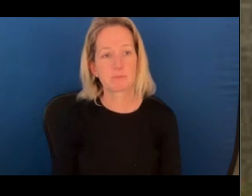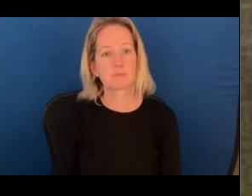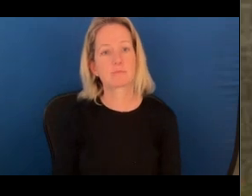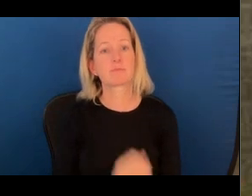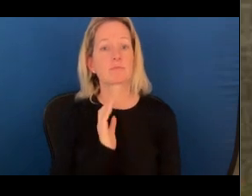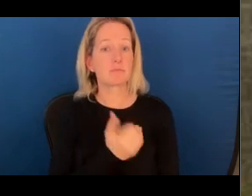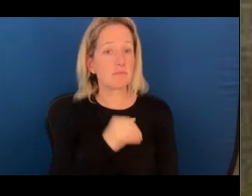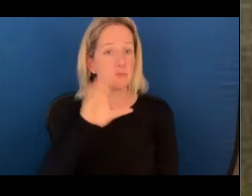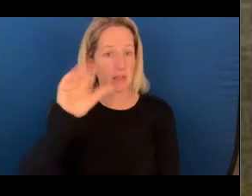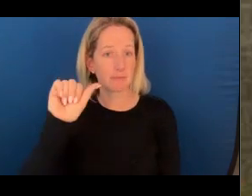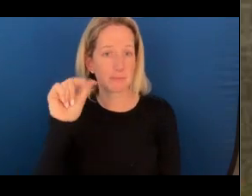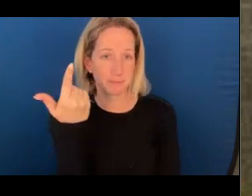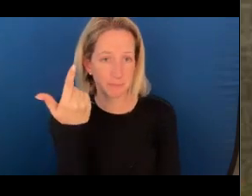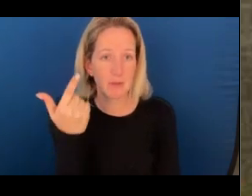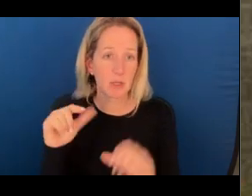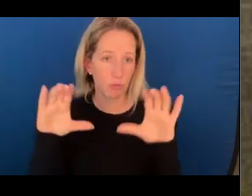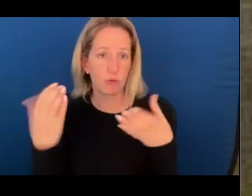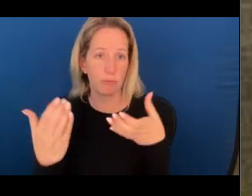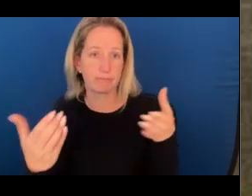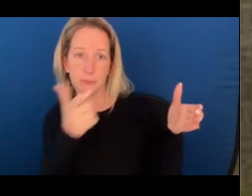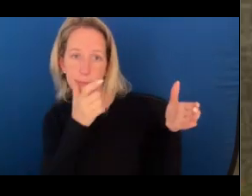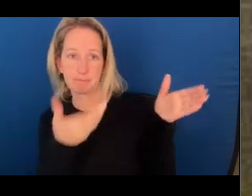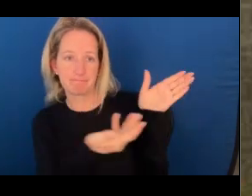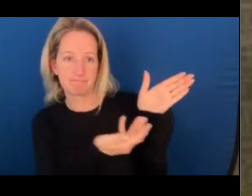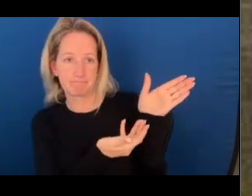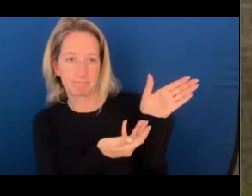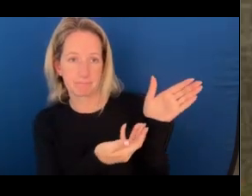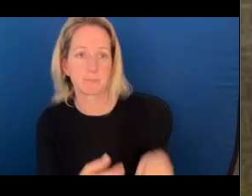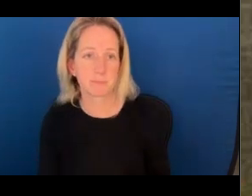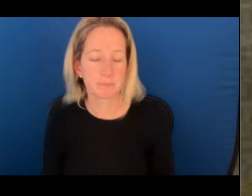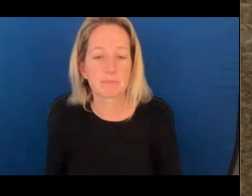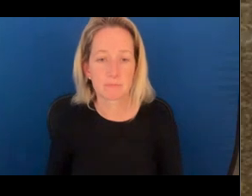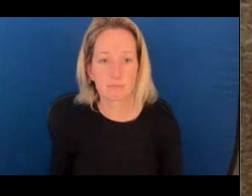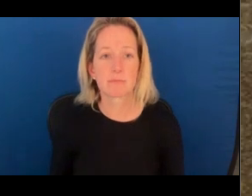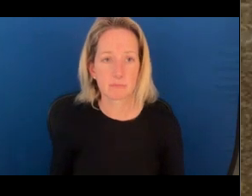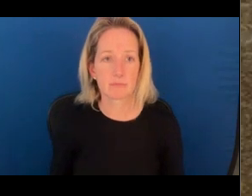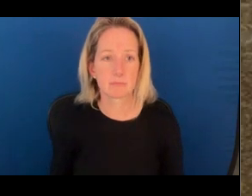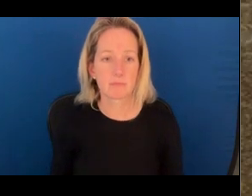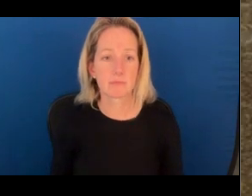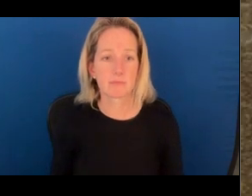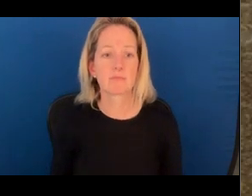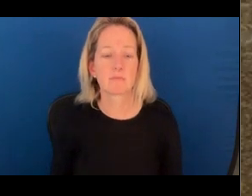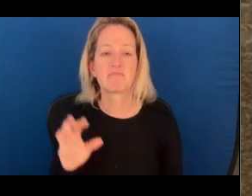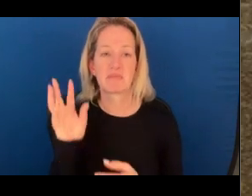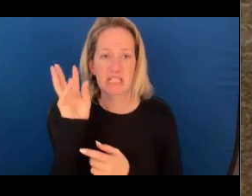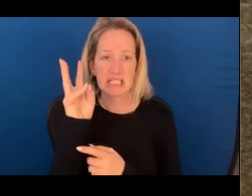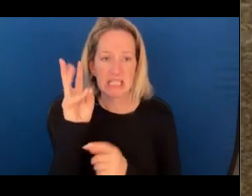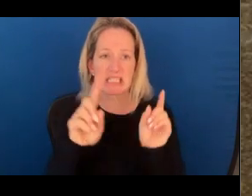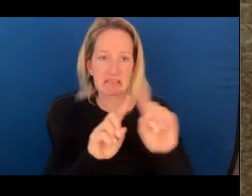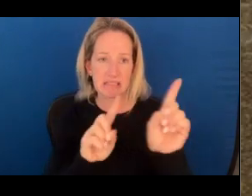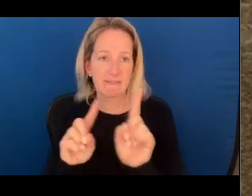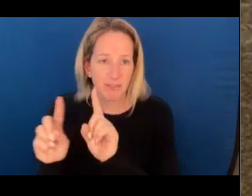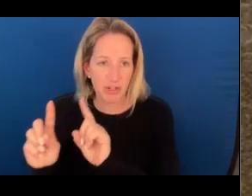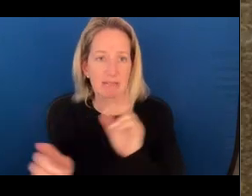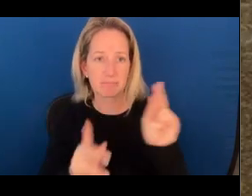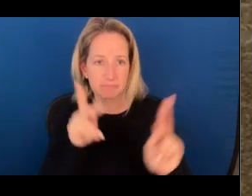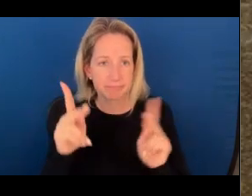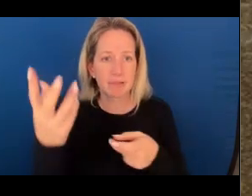advisory group that we recruited and convened earlier this year. It's made up of six different individuals that can speak to those missing perspectives that